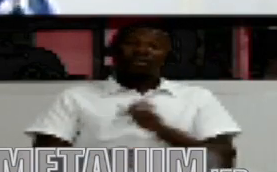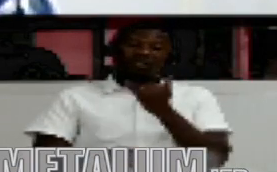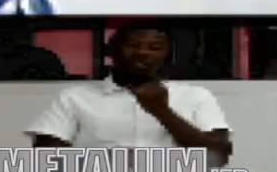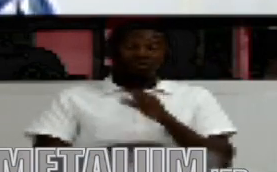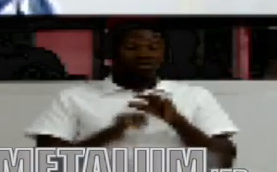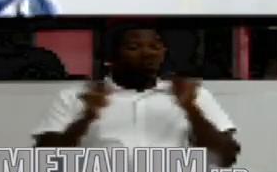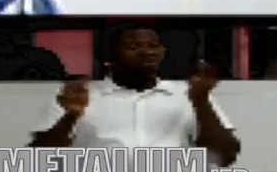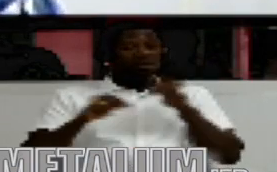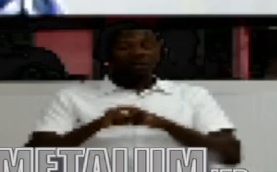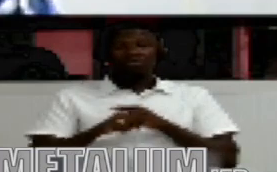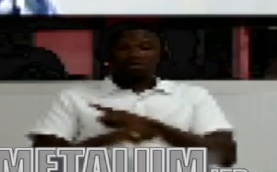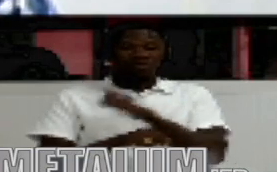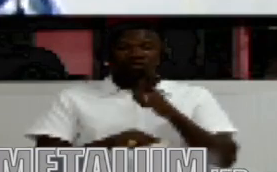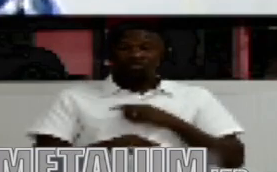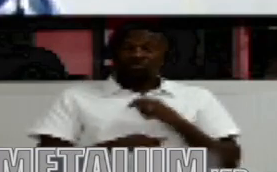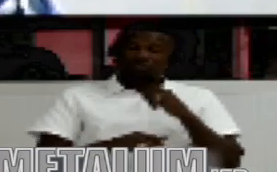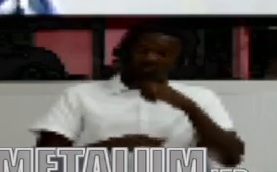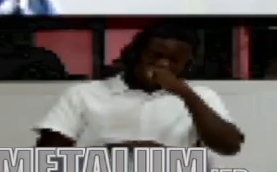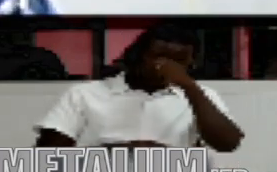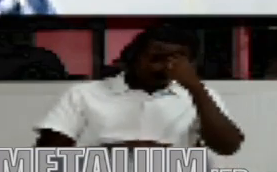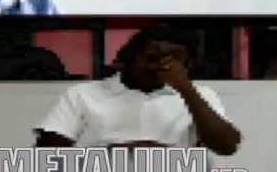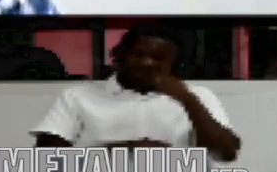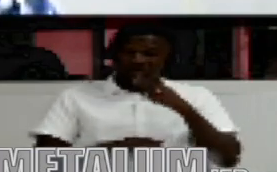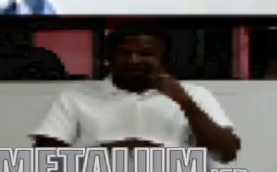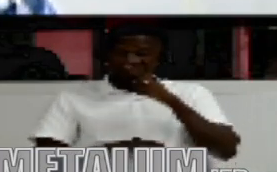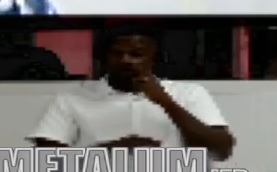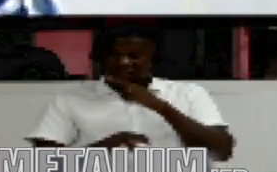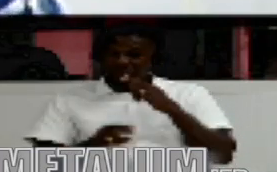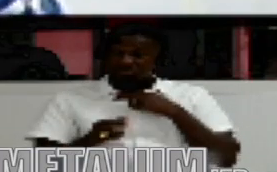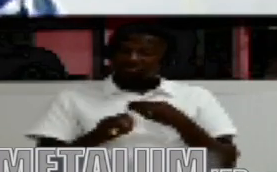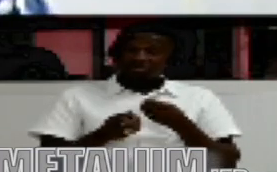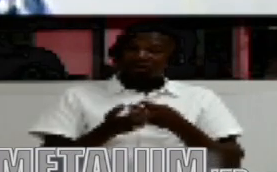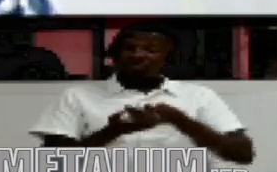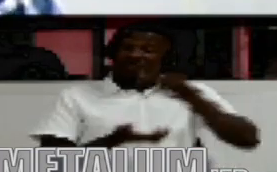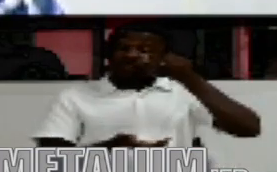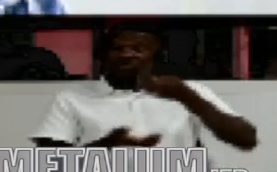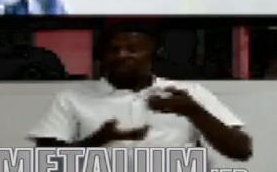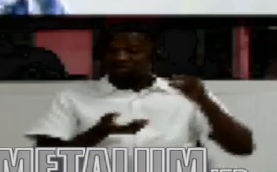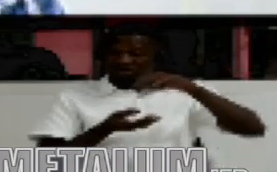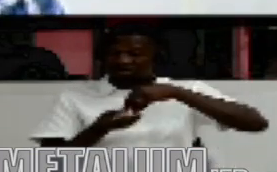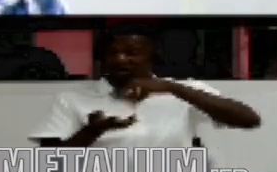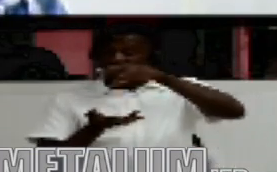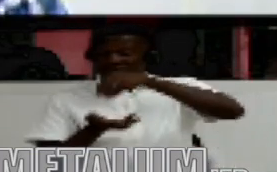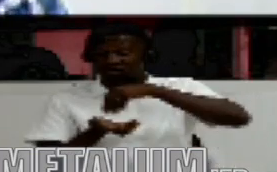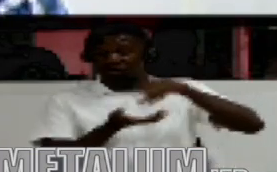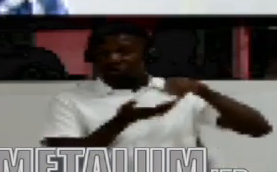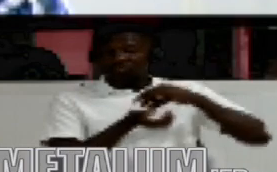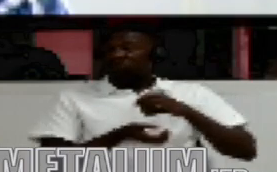find a hospital, raising funds, but it was so difficult with them,